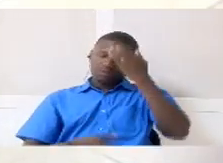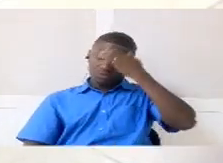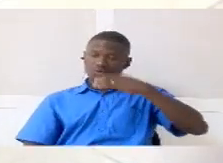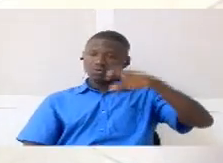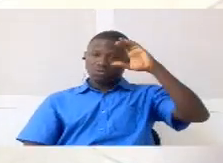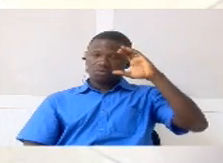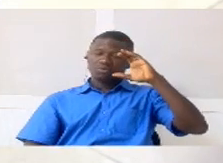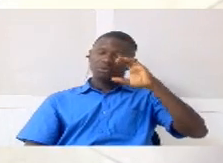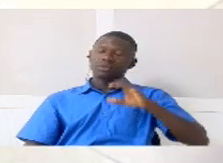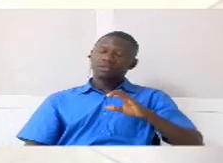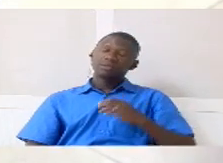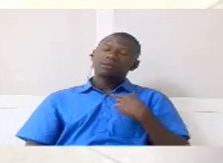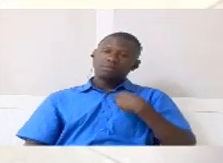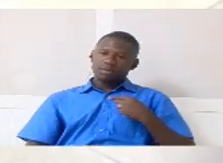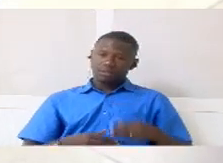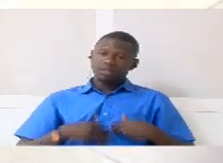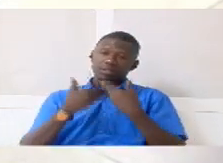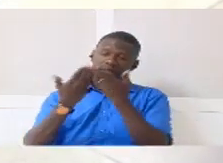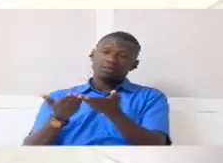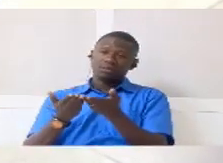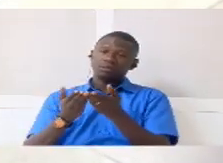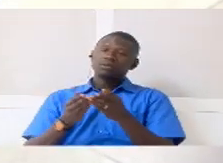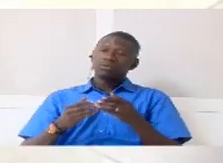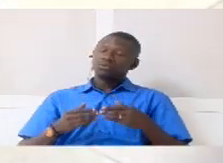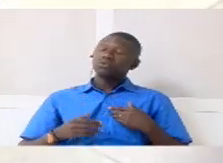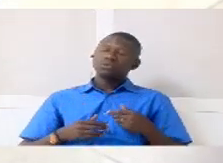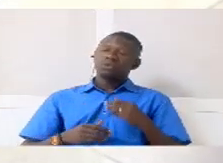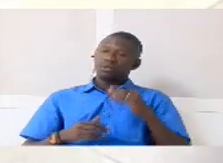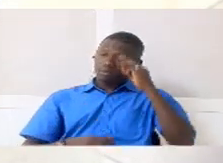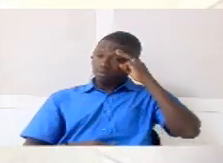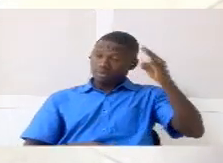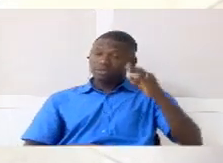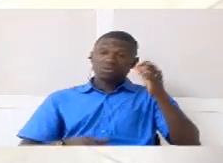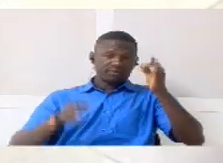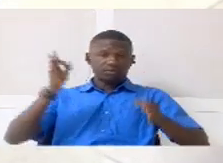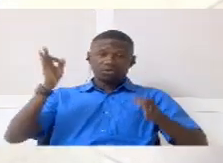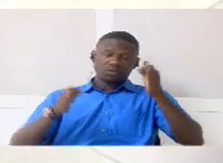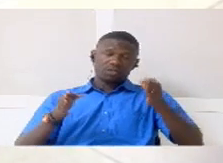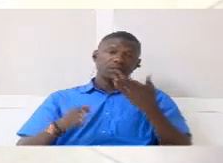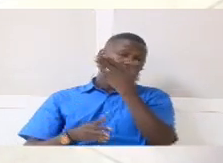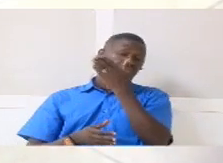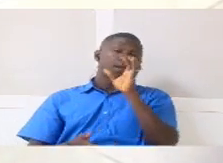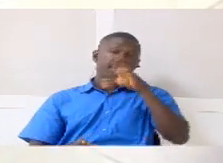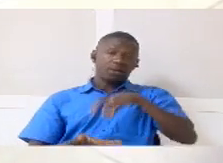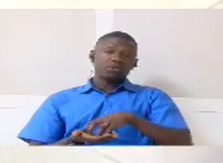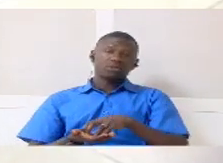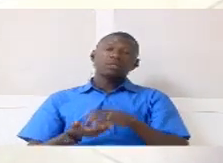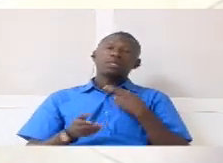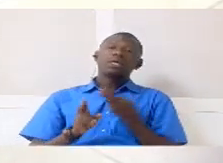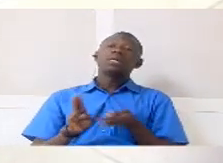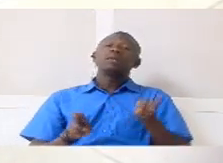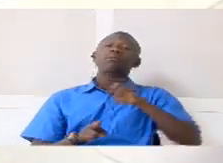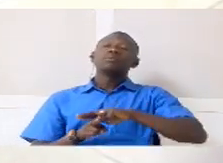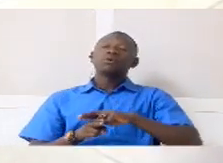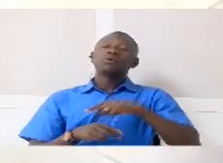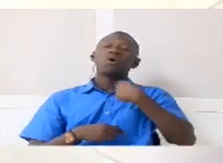Commissioners, I presented them to the Attorney General and the Minister of Justice, the interim report of